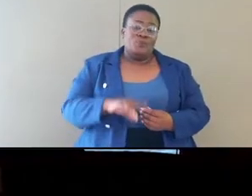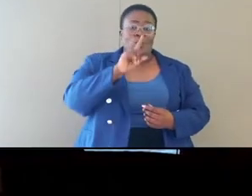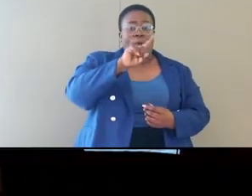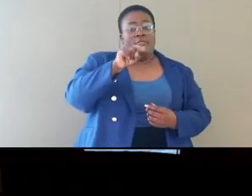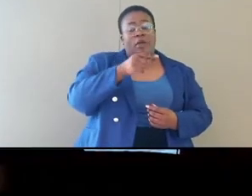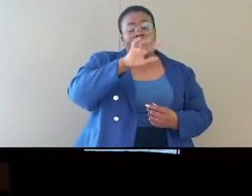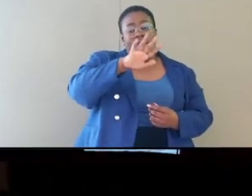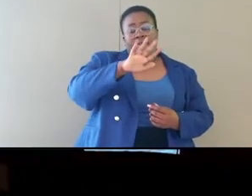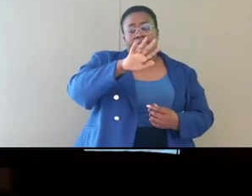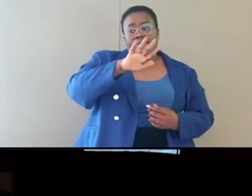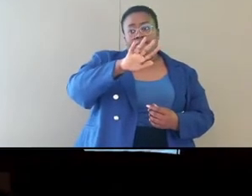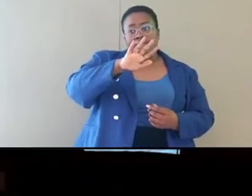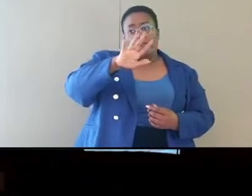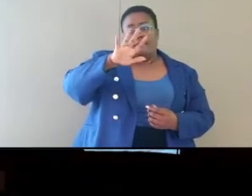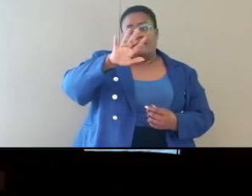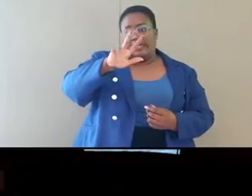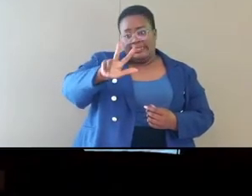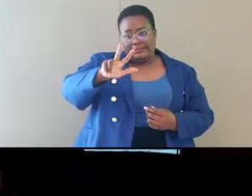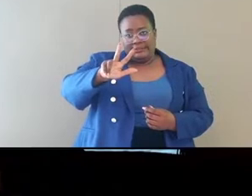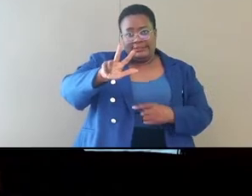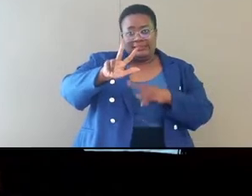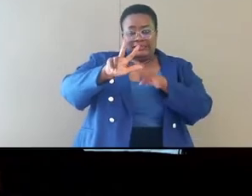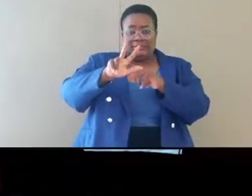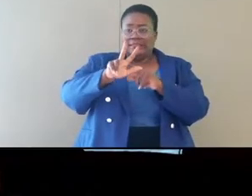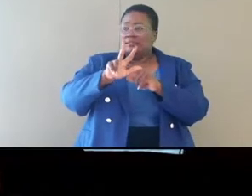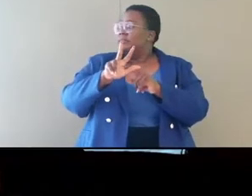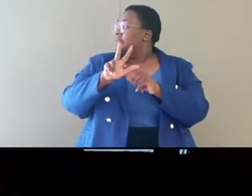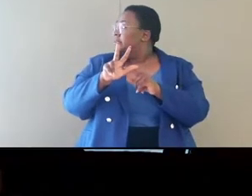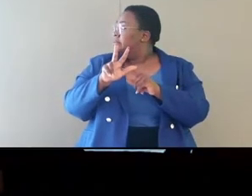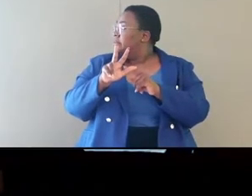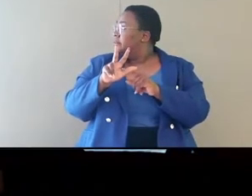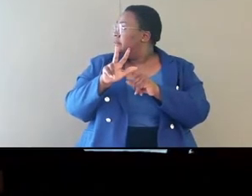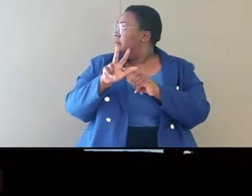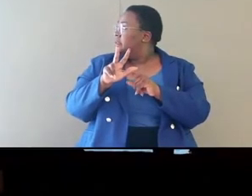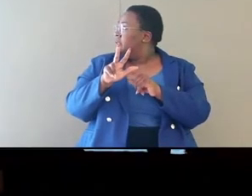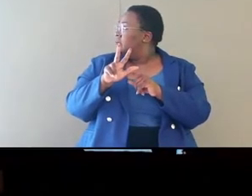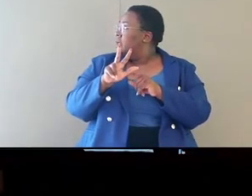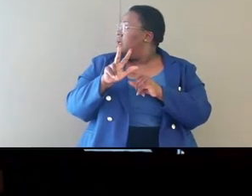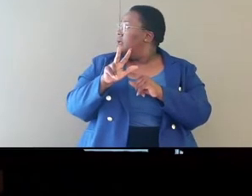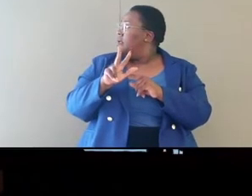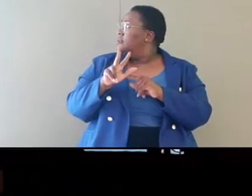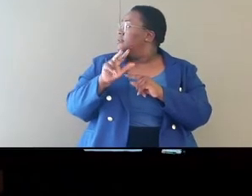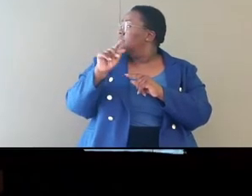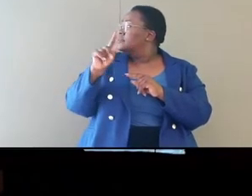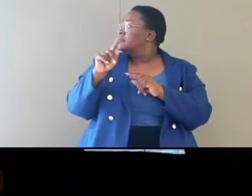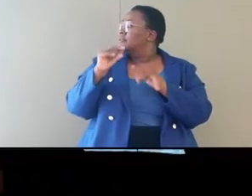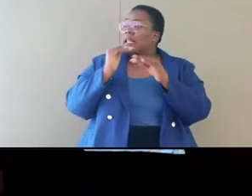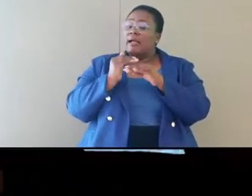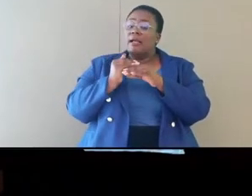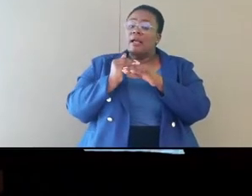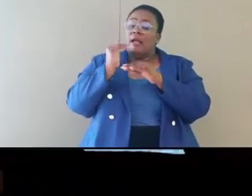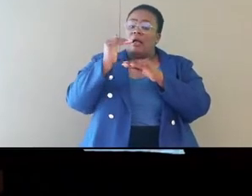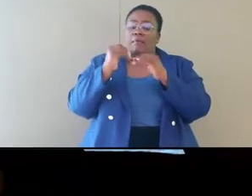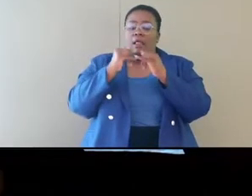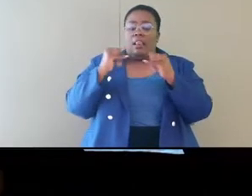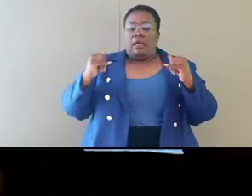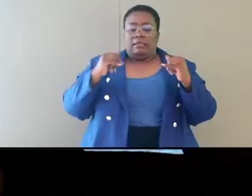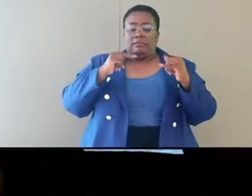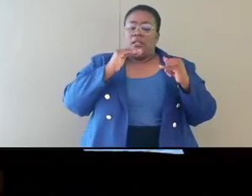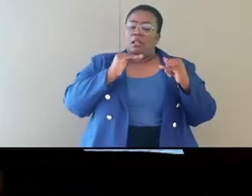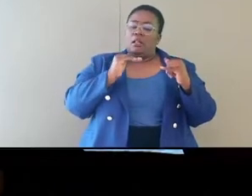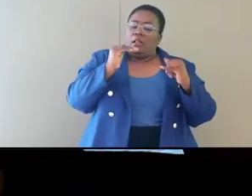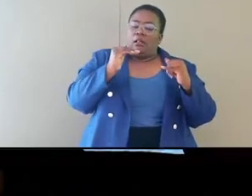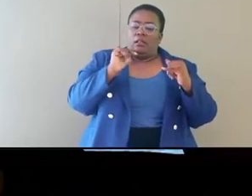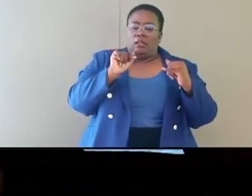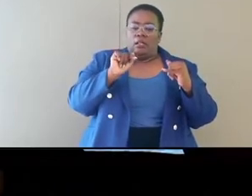1,558, down to the last rand, is the upper bound line, and this is just enough to cover basic food and